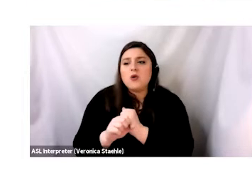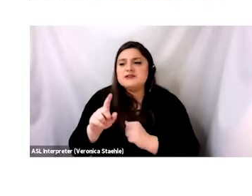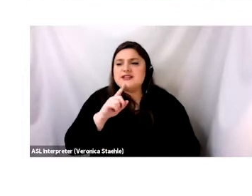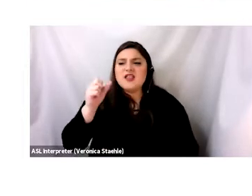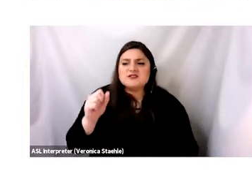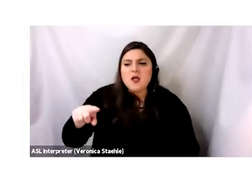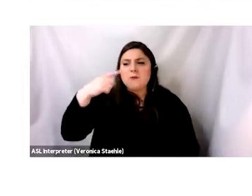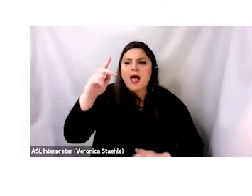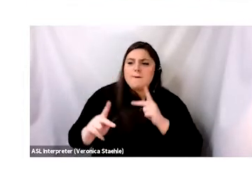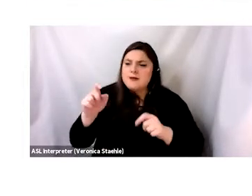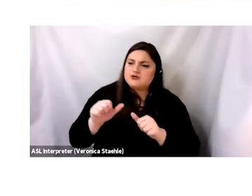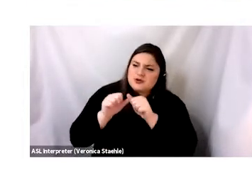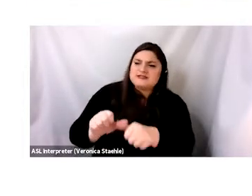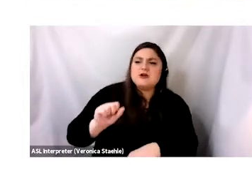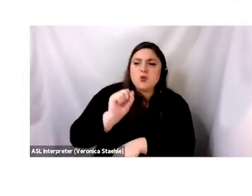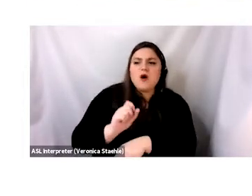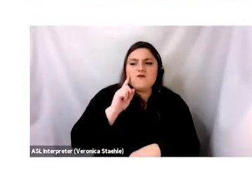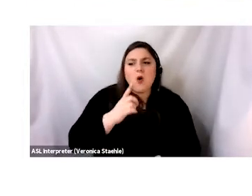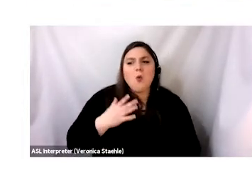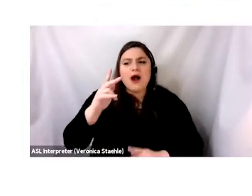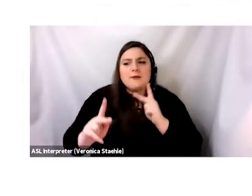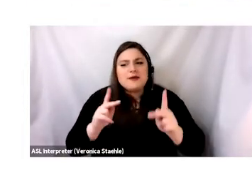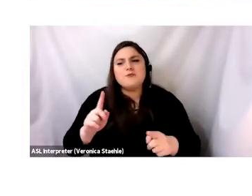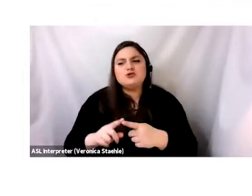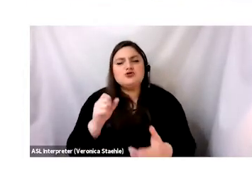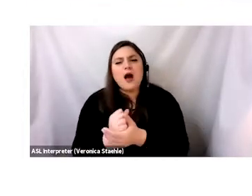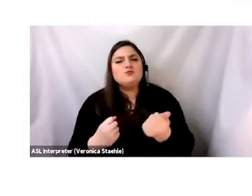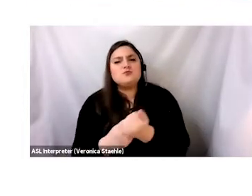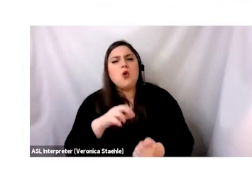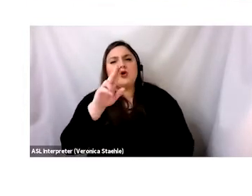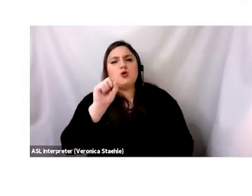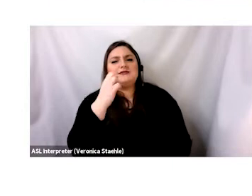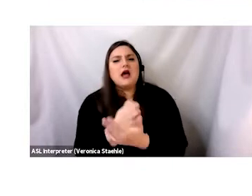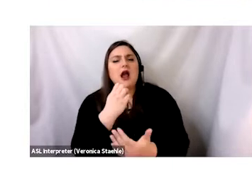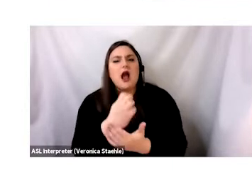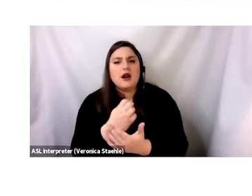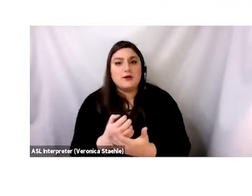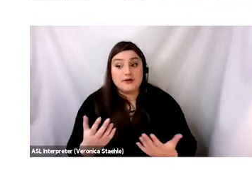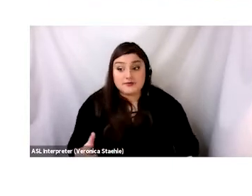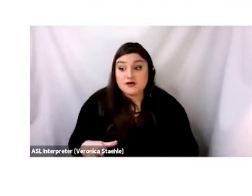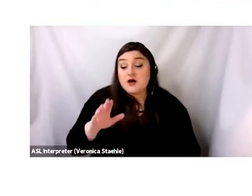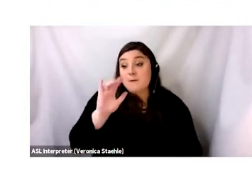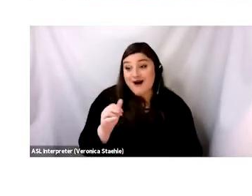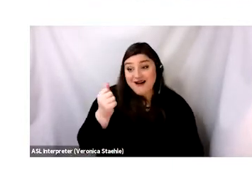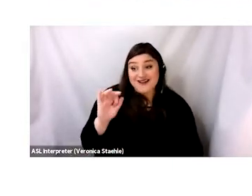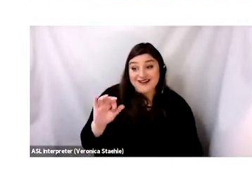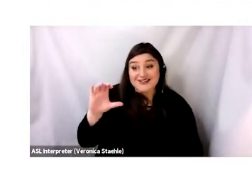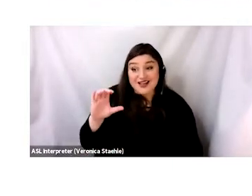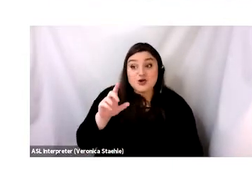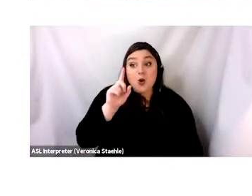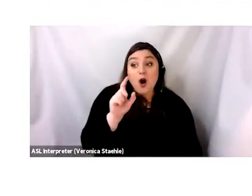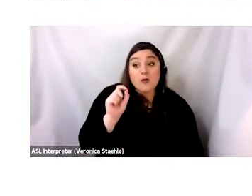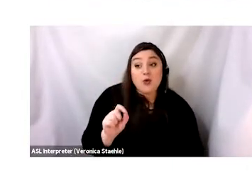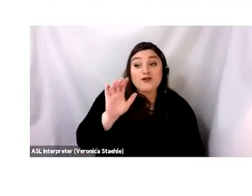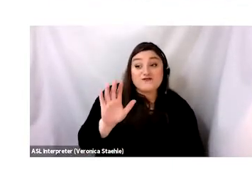in agricultural capacities, for the greater good of the US economy. And by the 1900s, about 1.5 of the entire